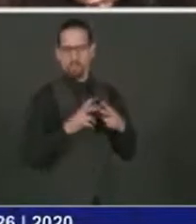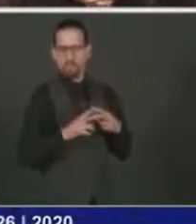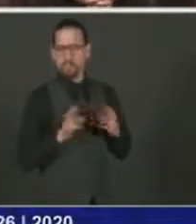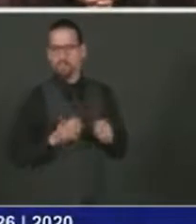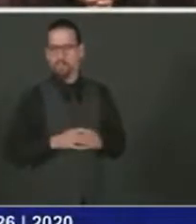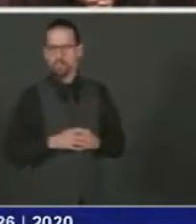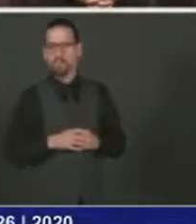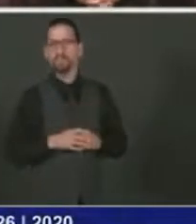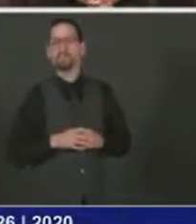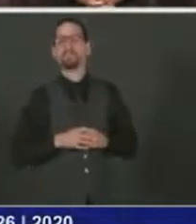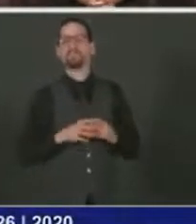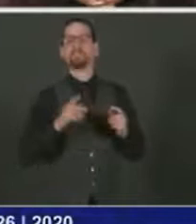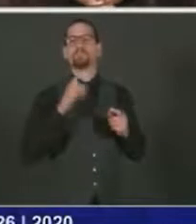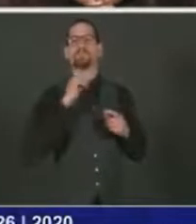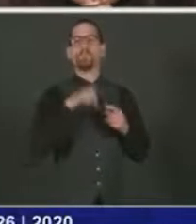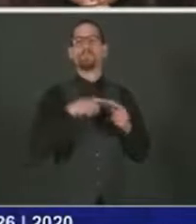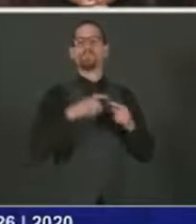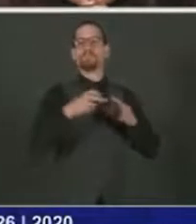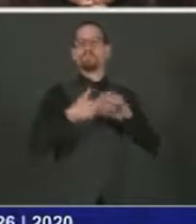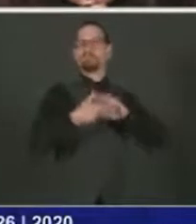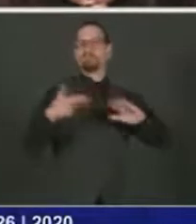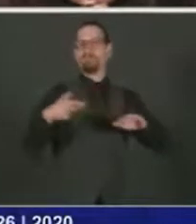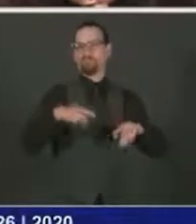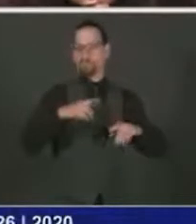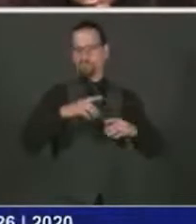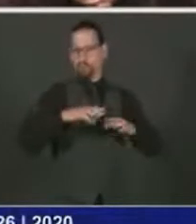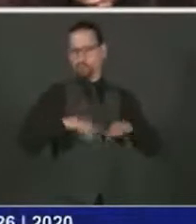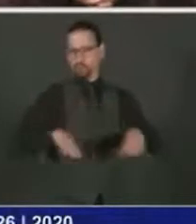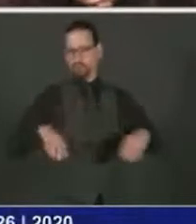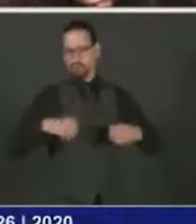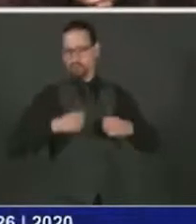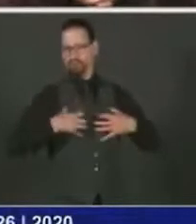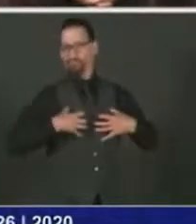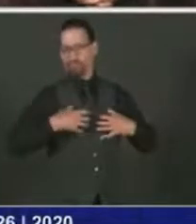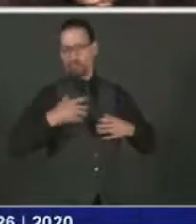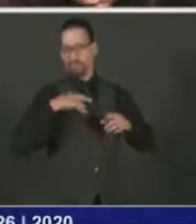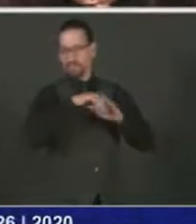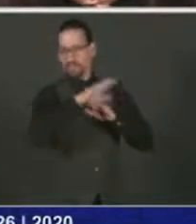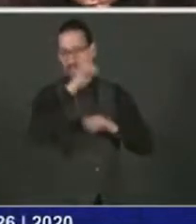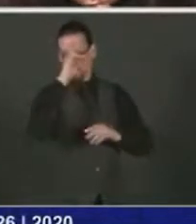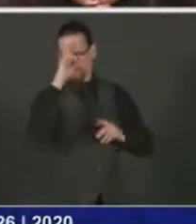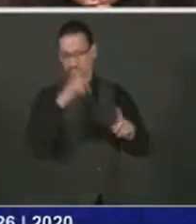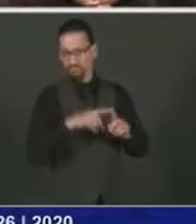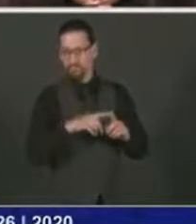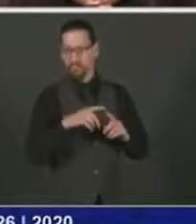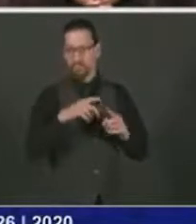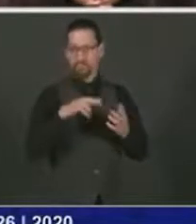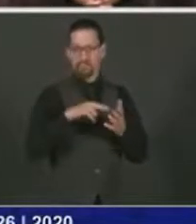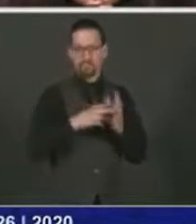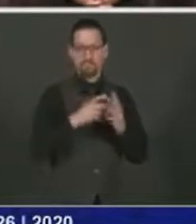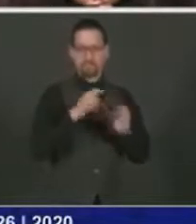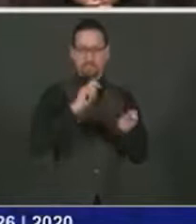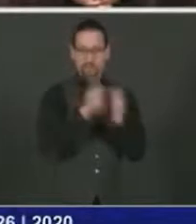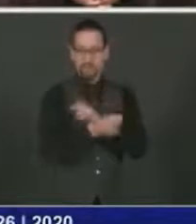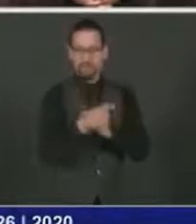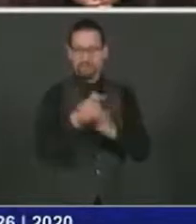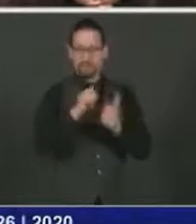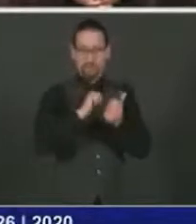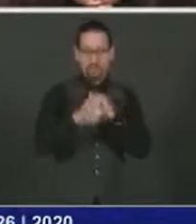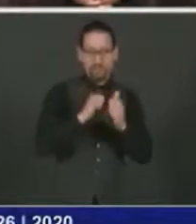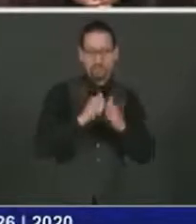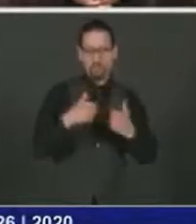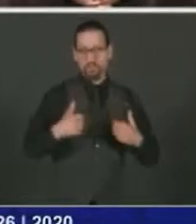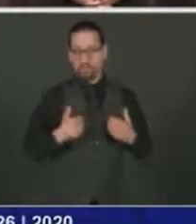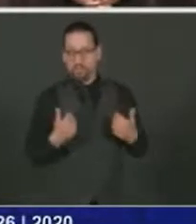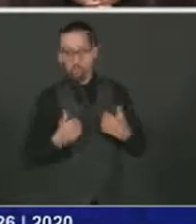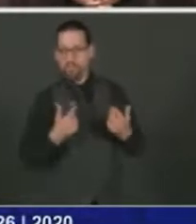inflammatory syndrome, is that changing your view on anything with like youth sports, summer camps, schools, and how should parents react to that news